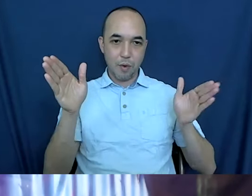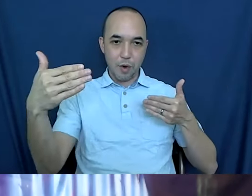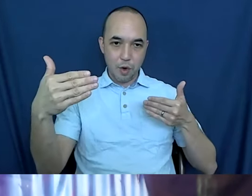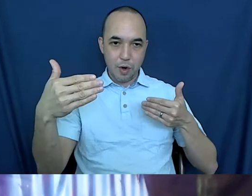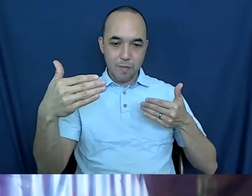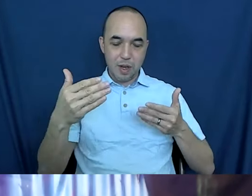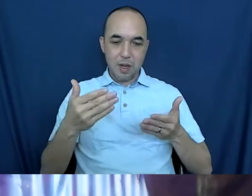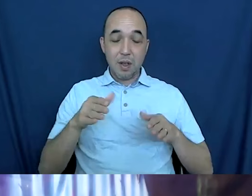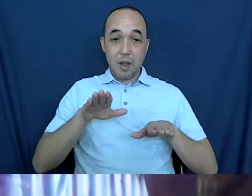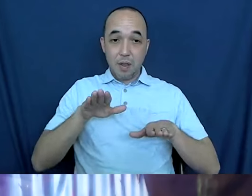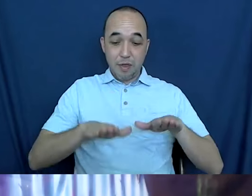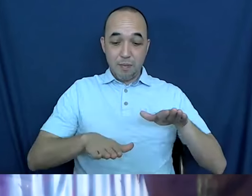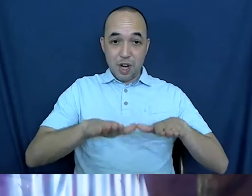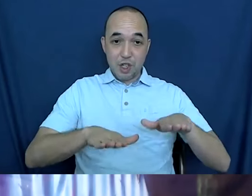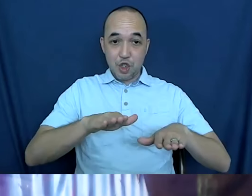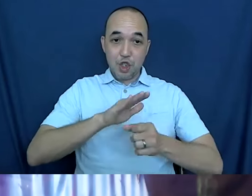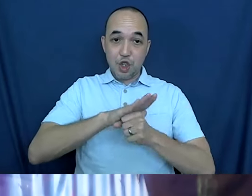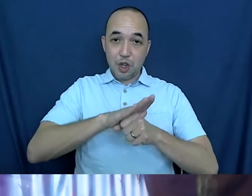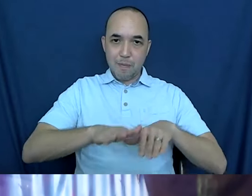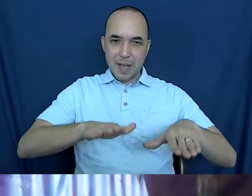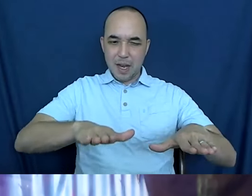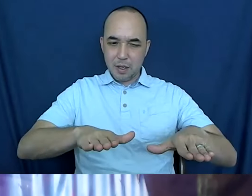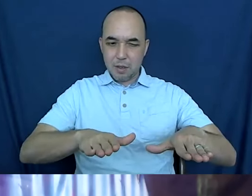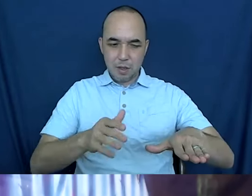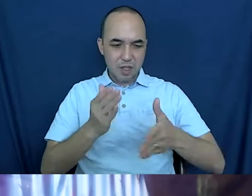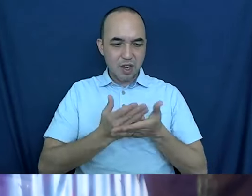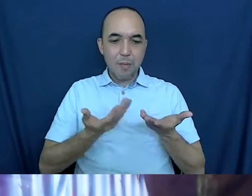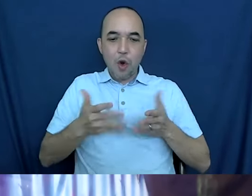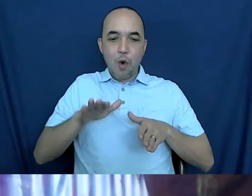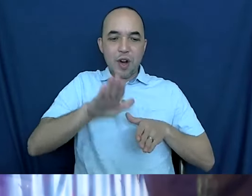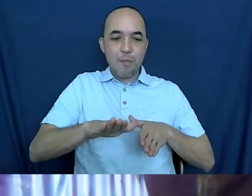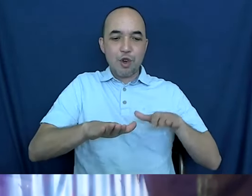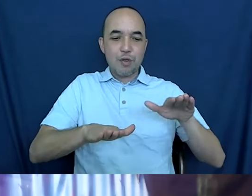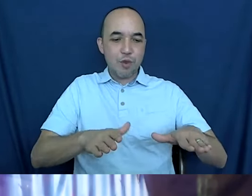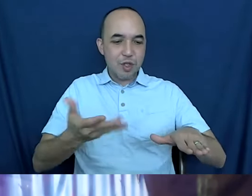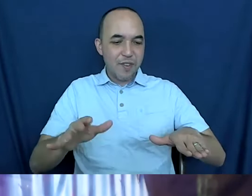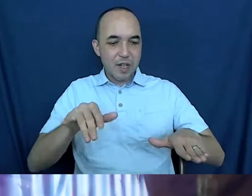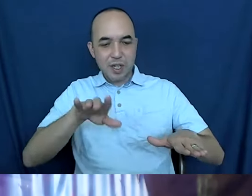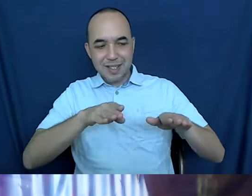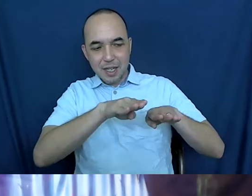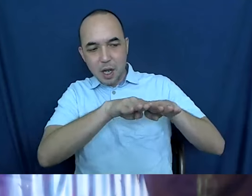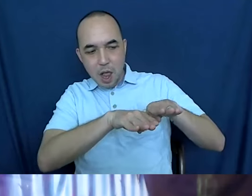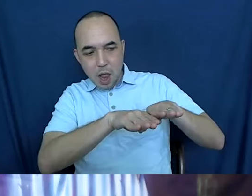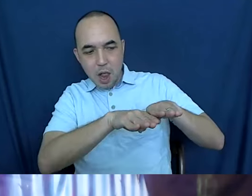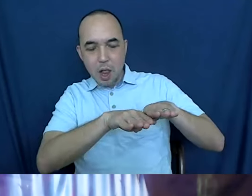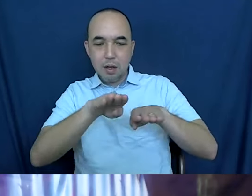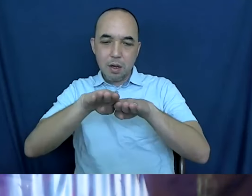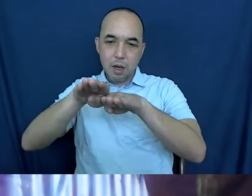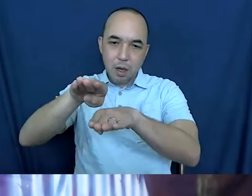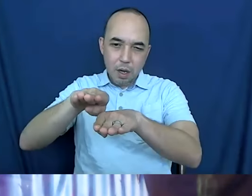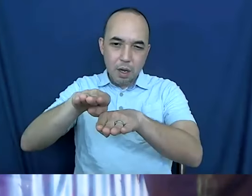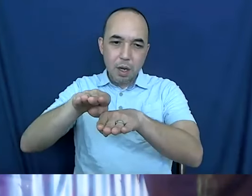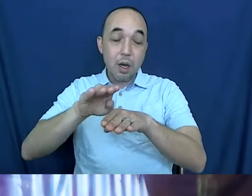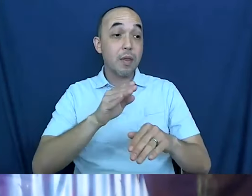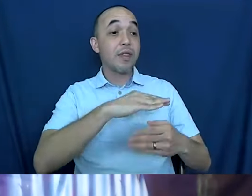that are pressed. Maybe we have to mimic that in this next one. Give them a situation where like the first part of a puzzle is